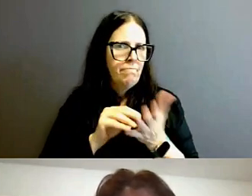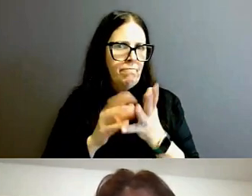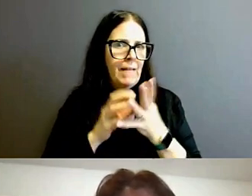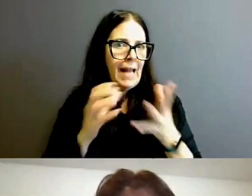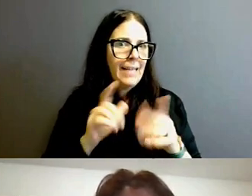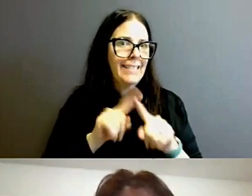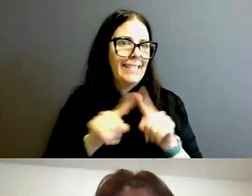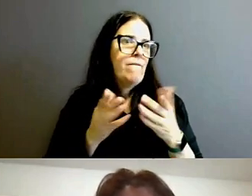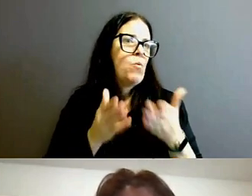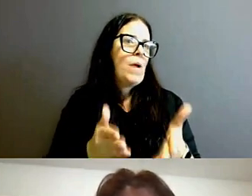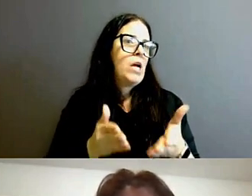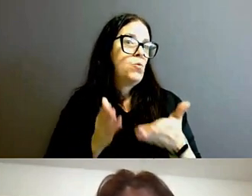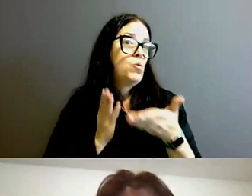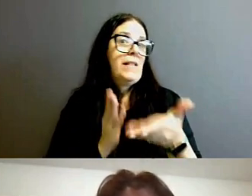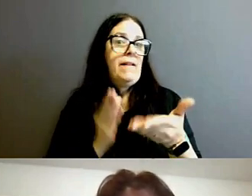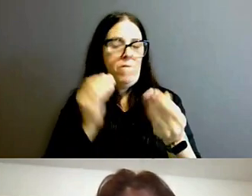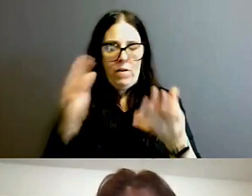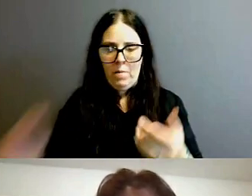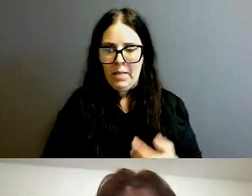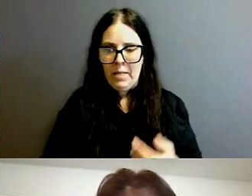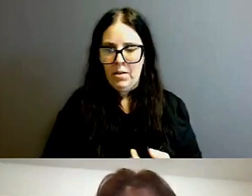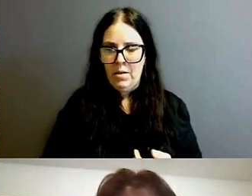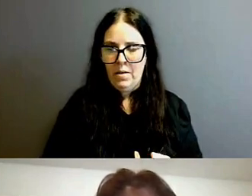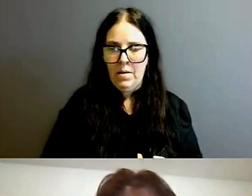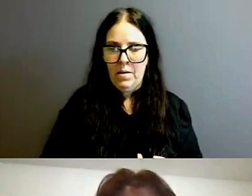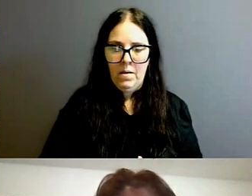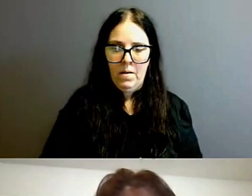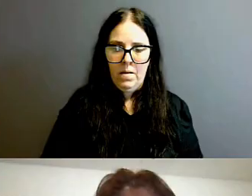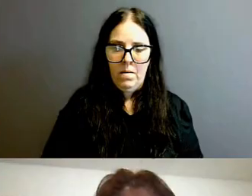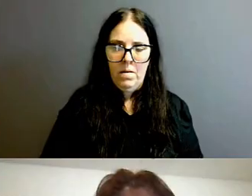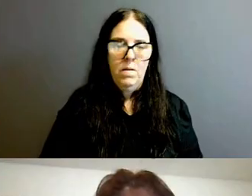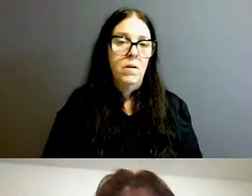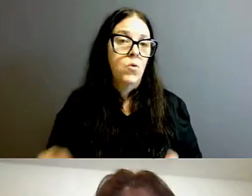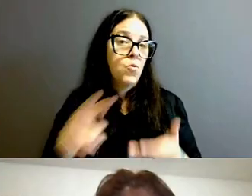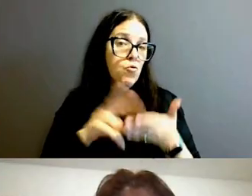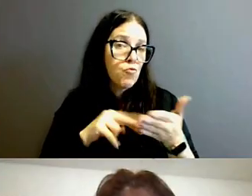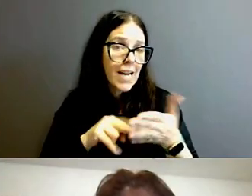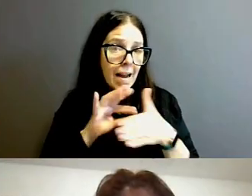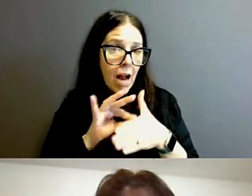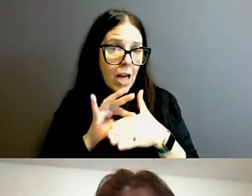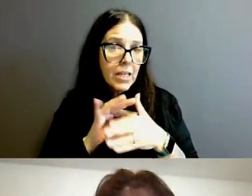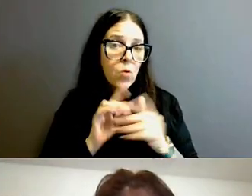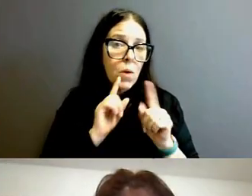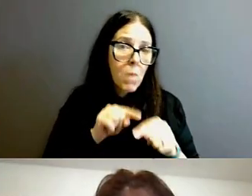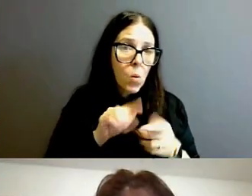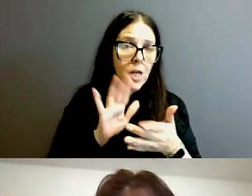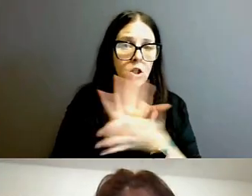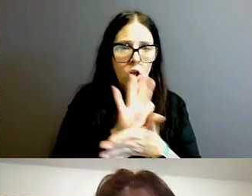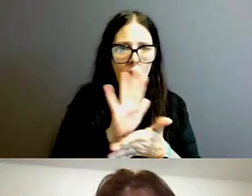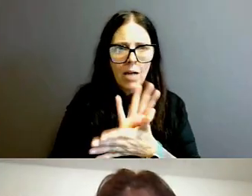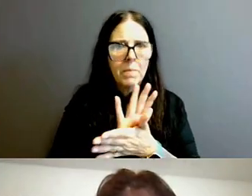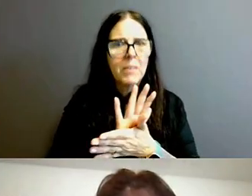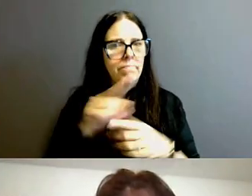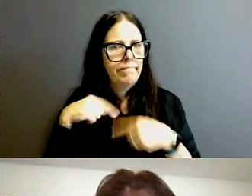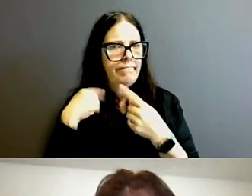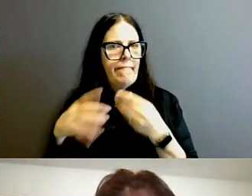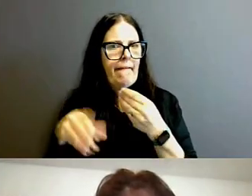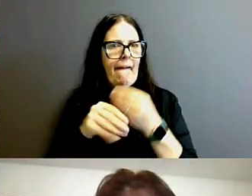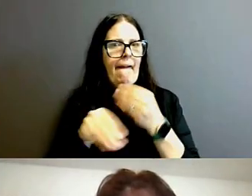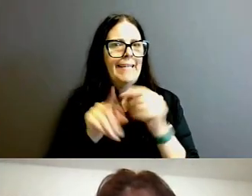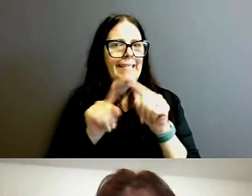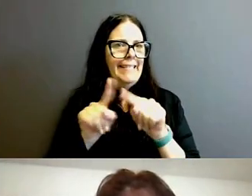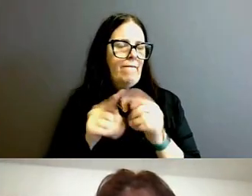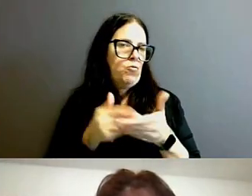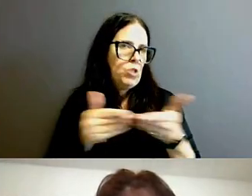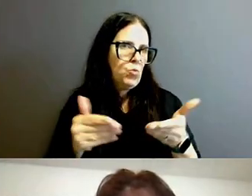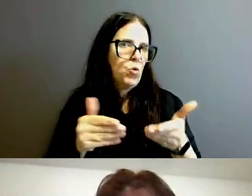deliver information, right? So switching from just reading content in reports and documents, you have been introducing all kinds of different resources